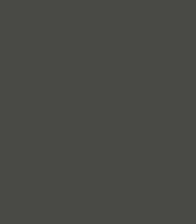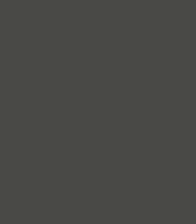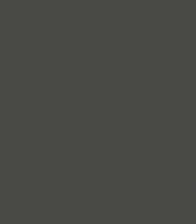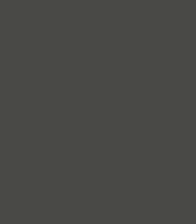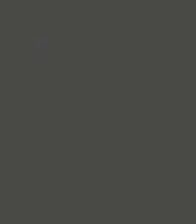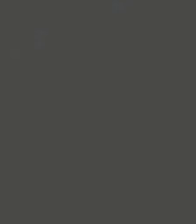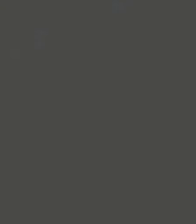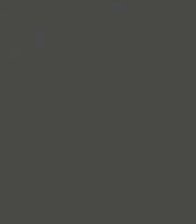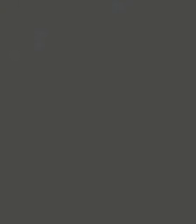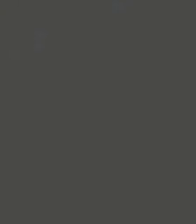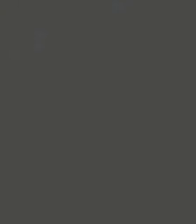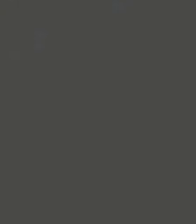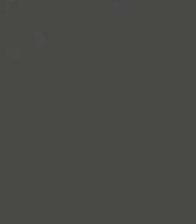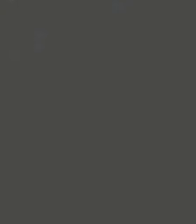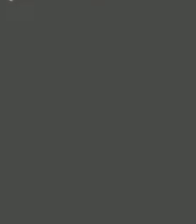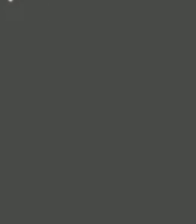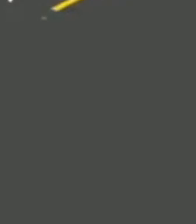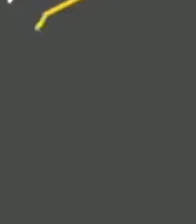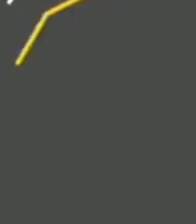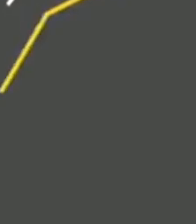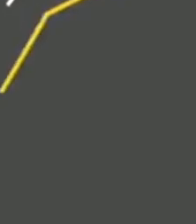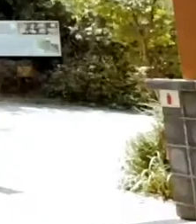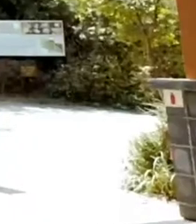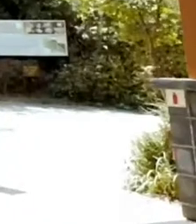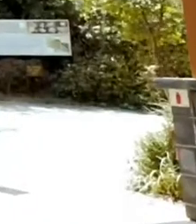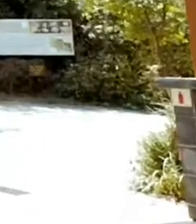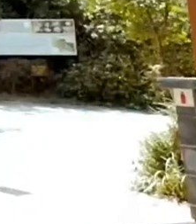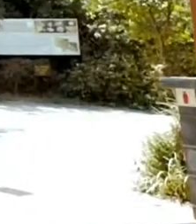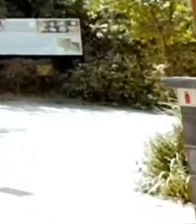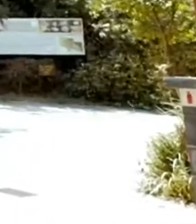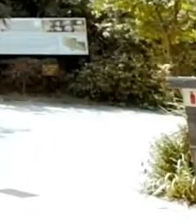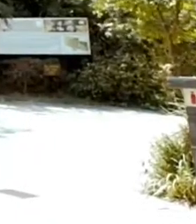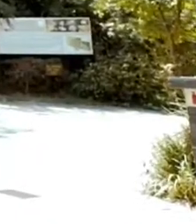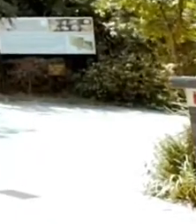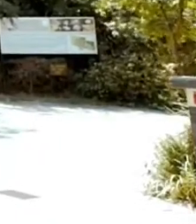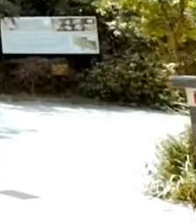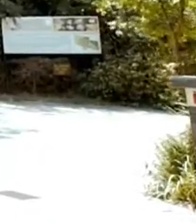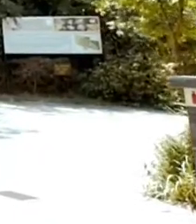nguSiphiwe Mhlangana, I'm 27 years of age.